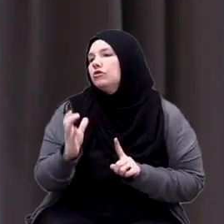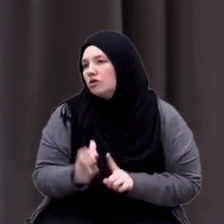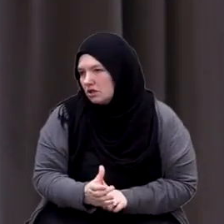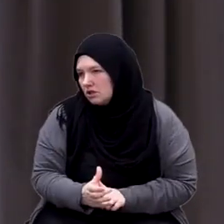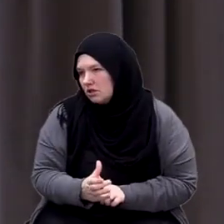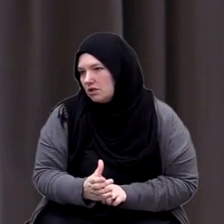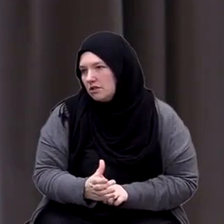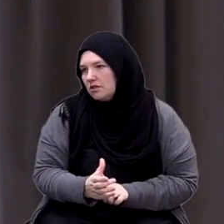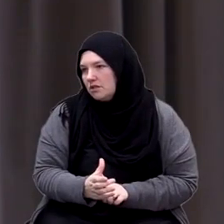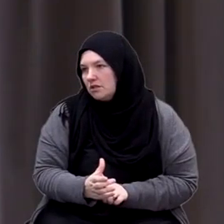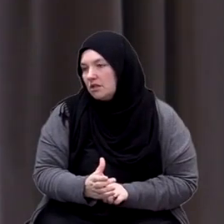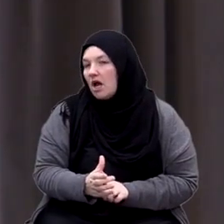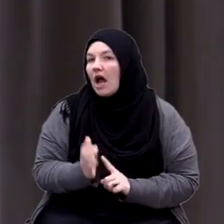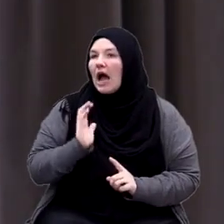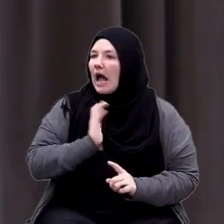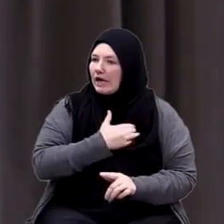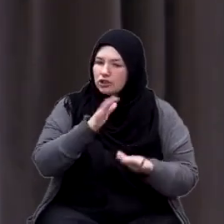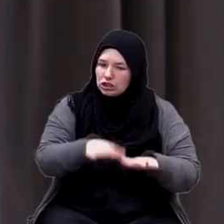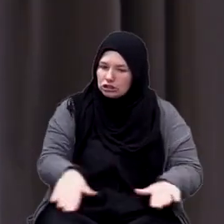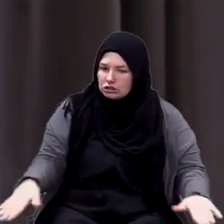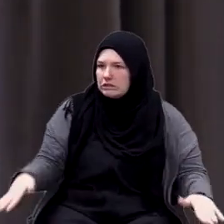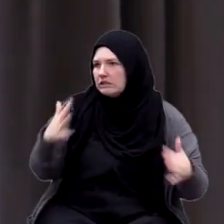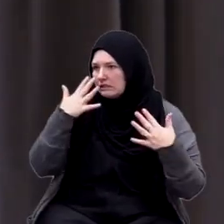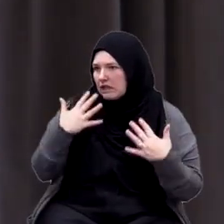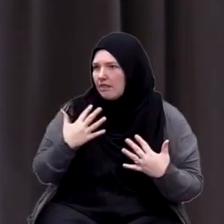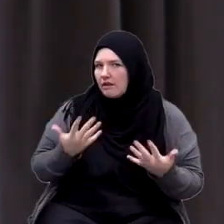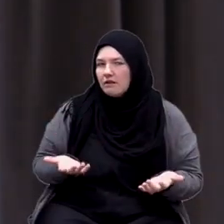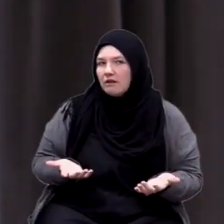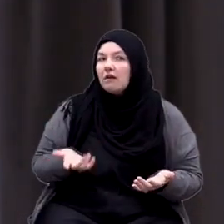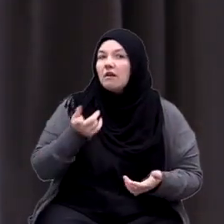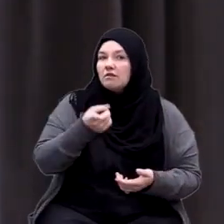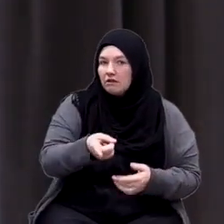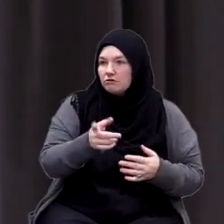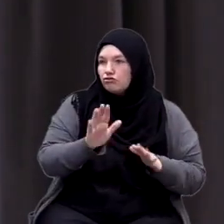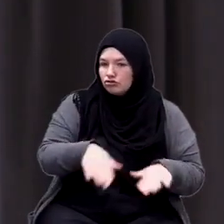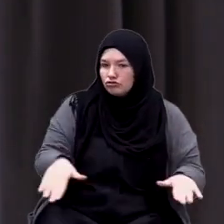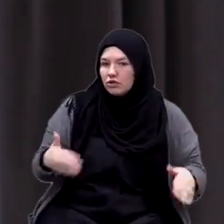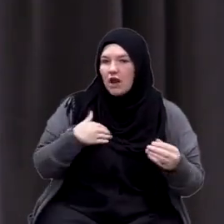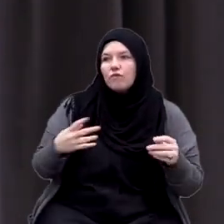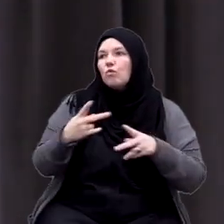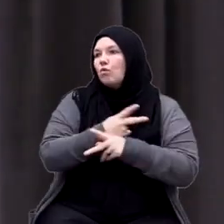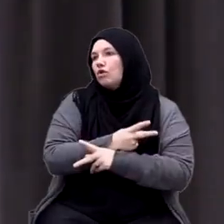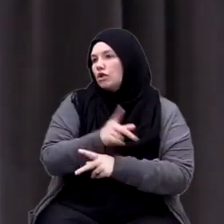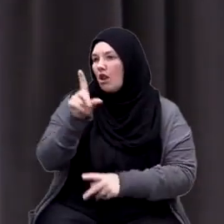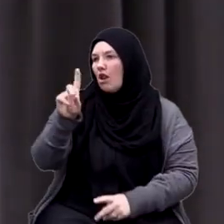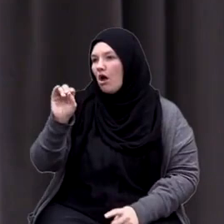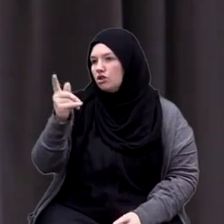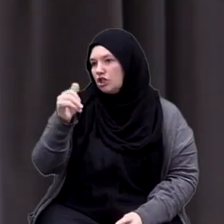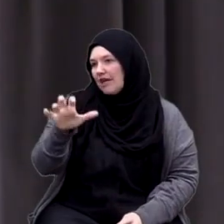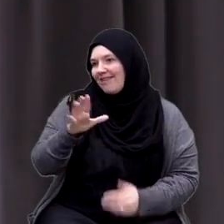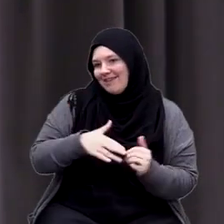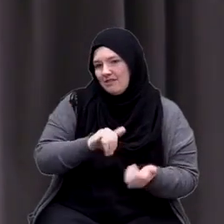live. Our children, unfortunately, they have worse logic than this.